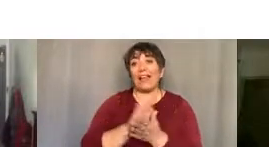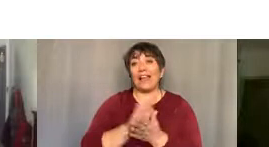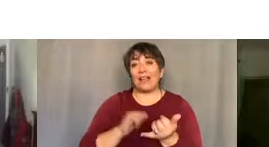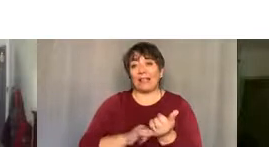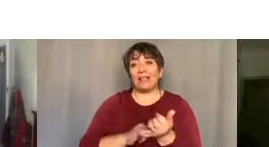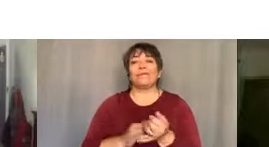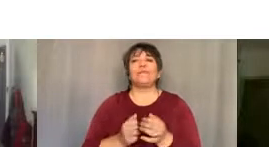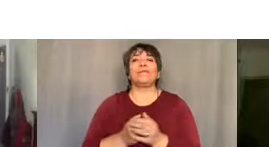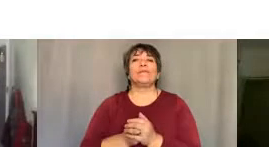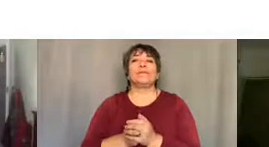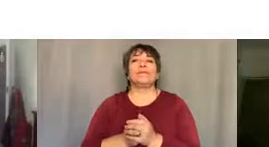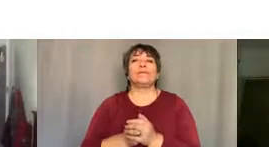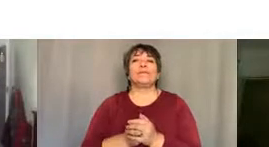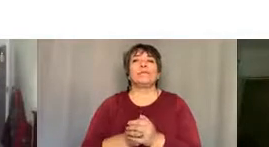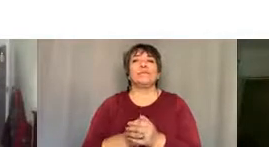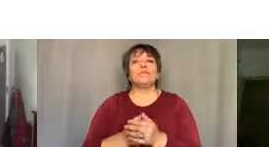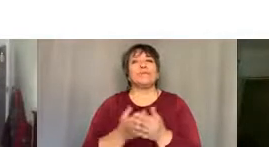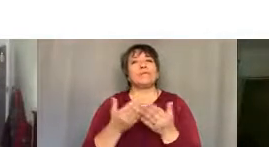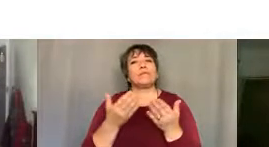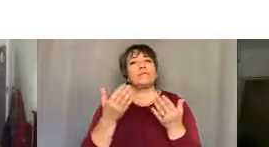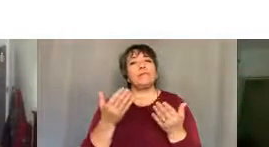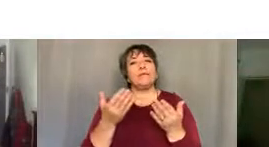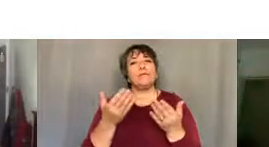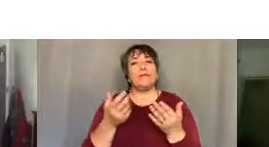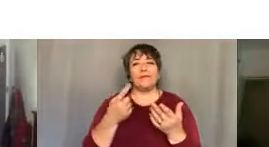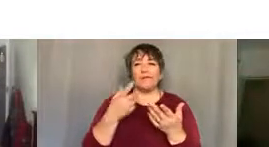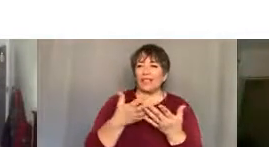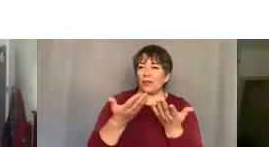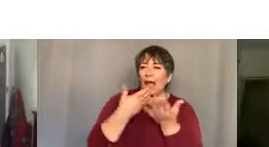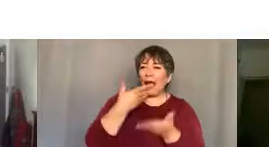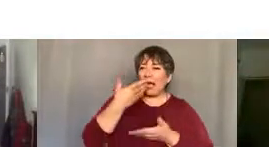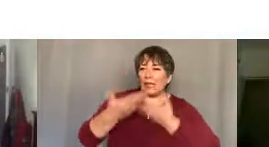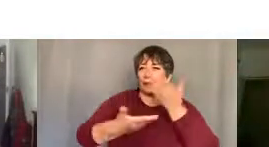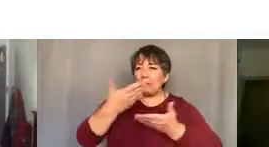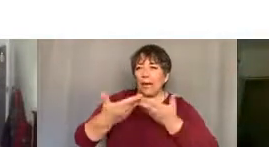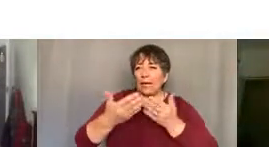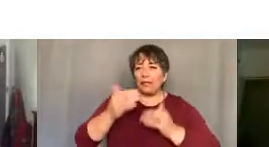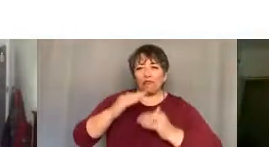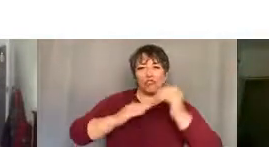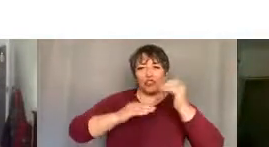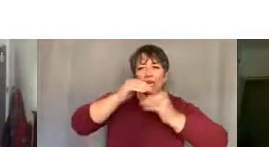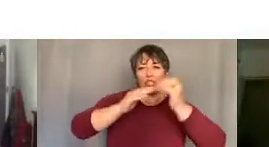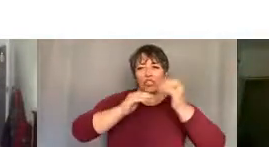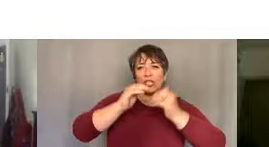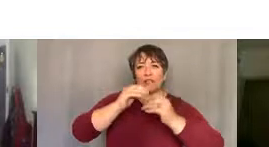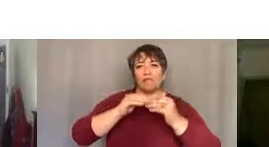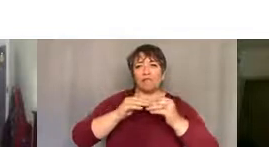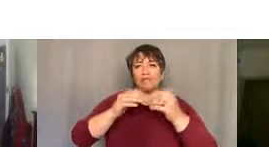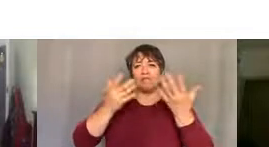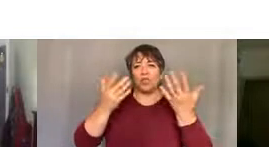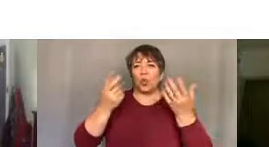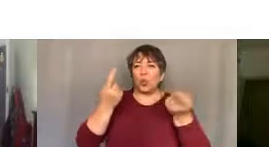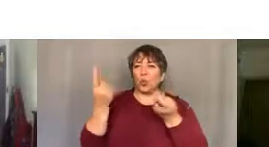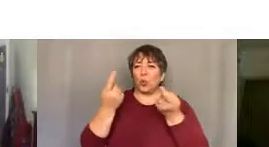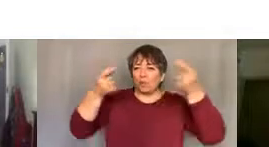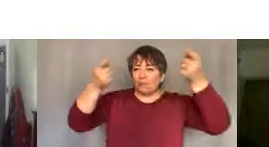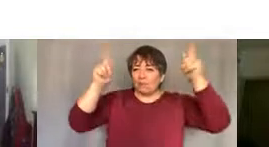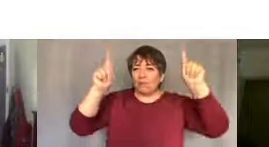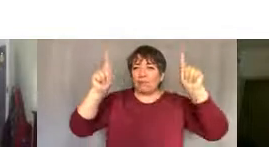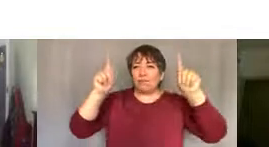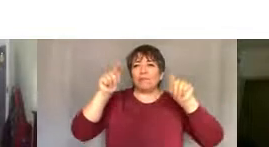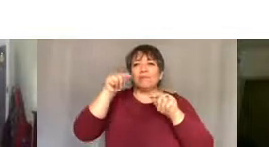So this is just a little slide on our structure within our team, so just the highest level structure. So we're part of the medical